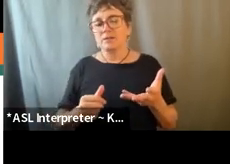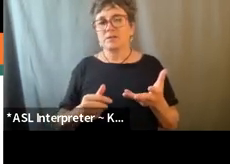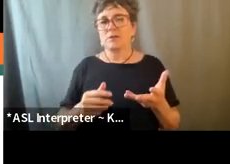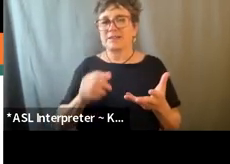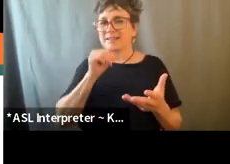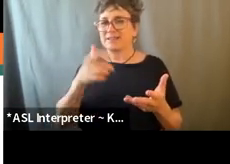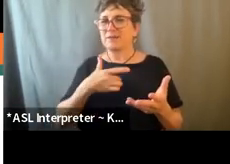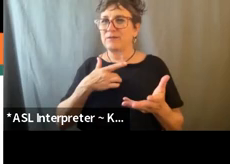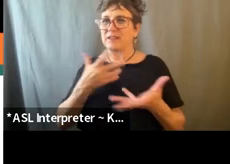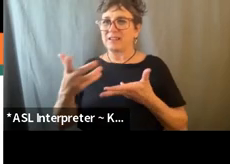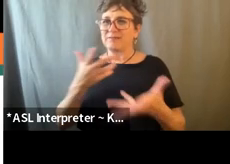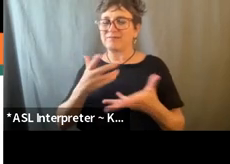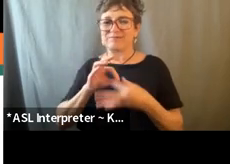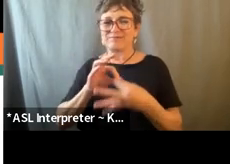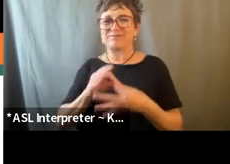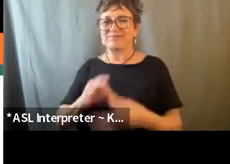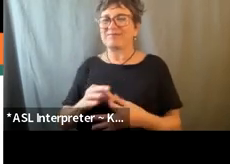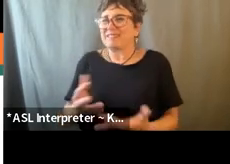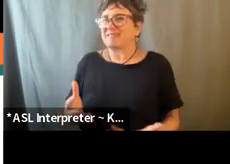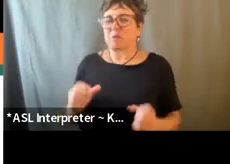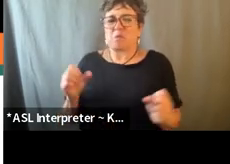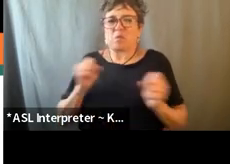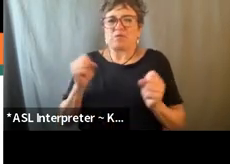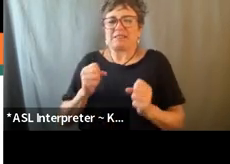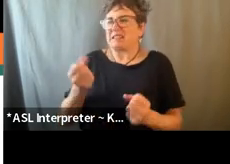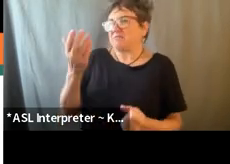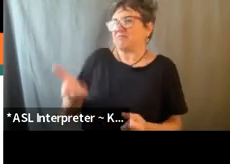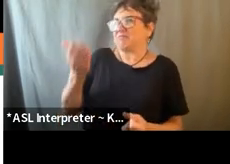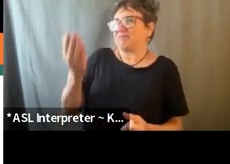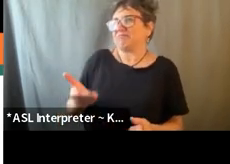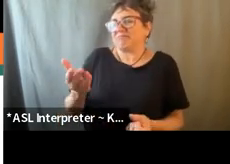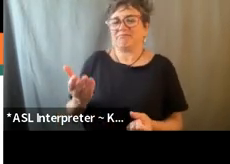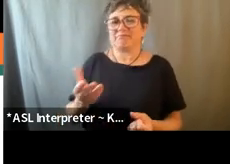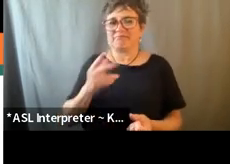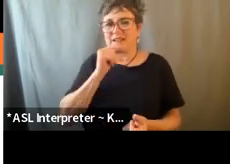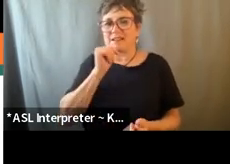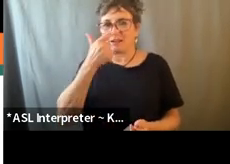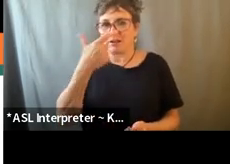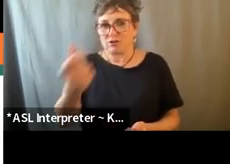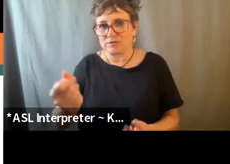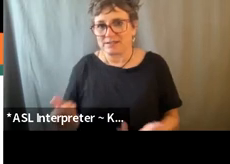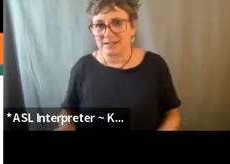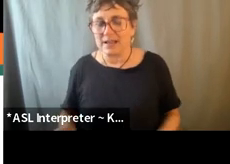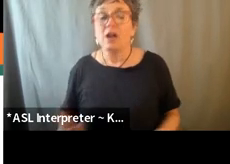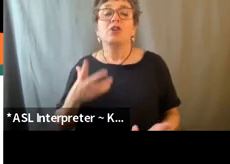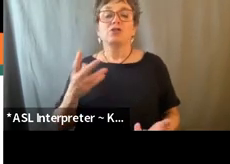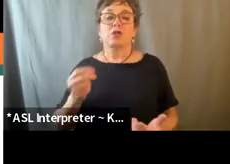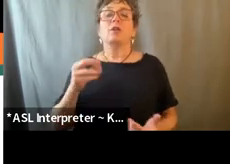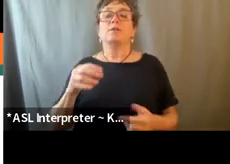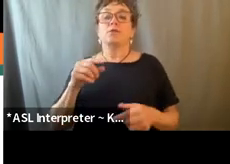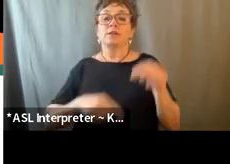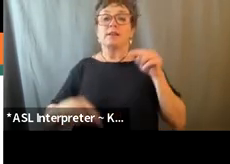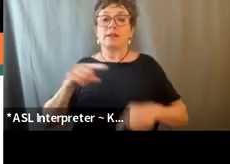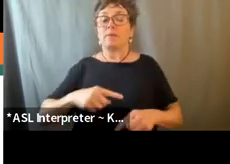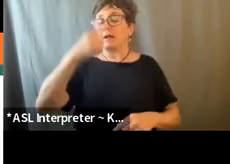feel personable. It just feels like it's a machine, and it's not just a machine. And so if you can always take a step back and